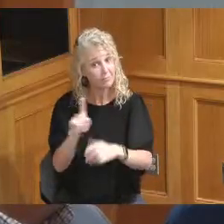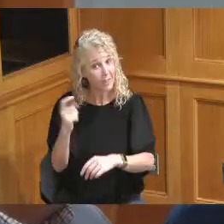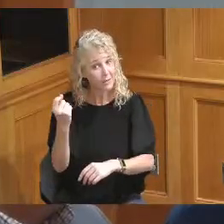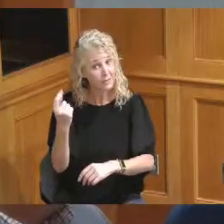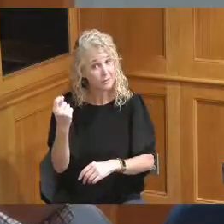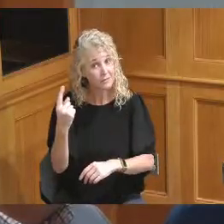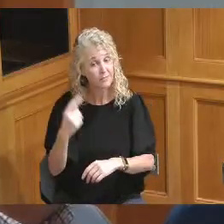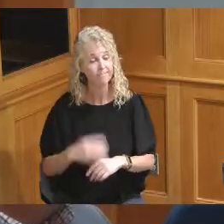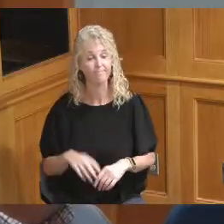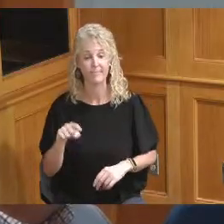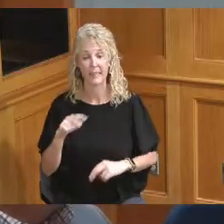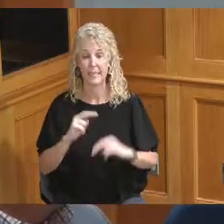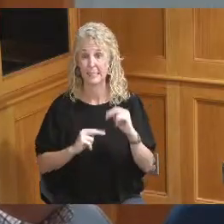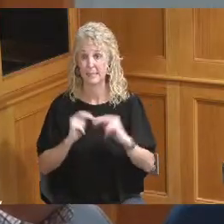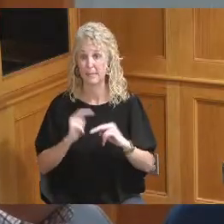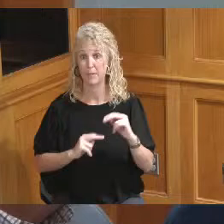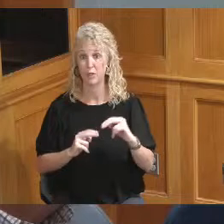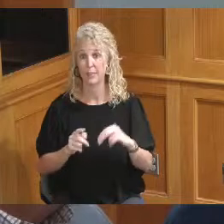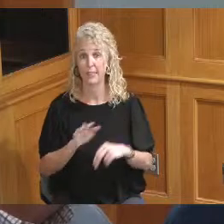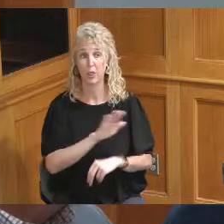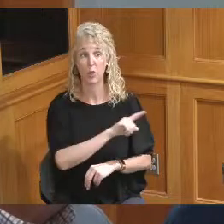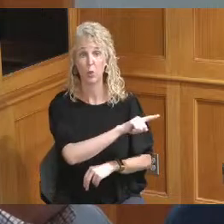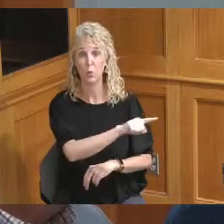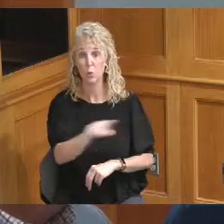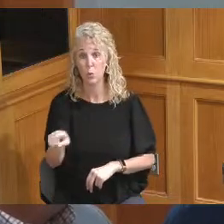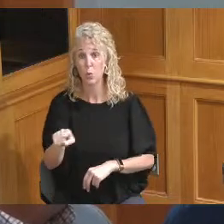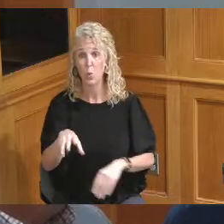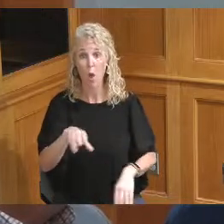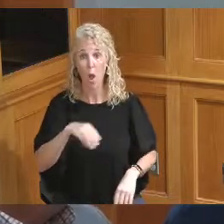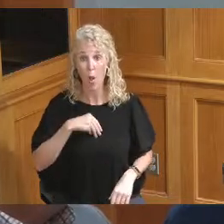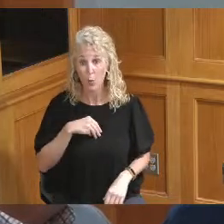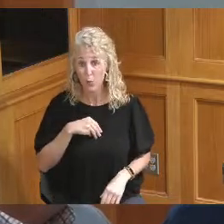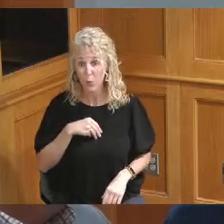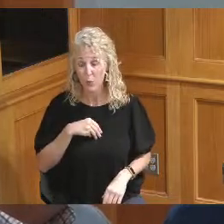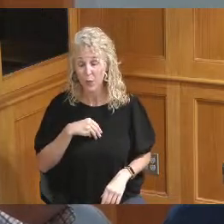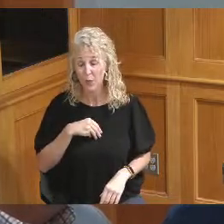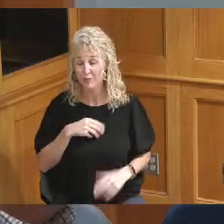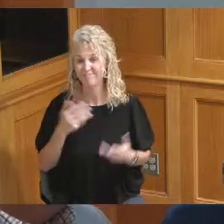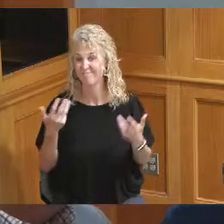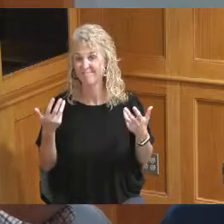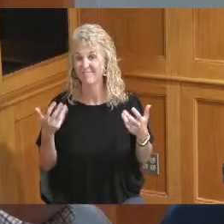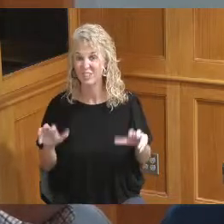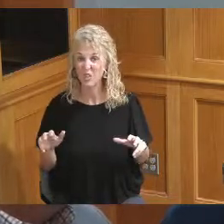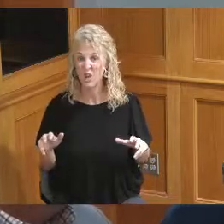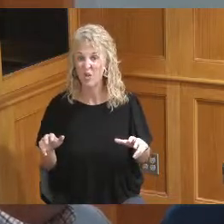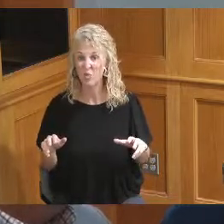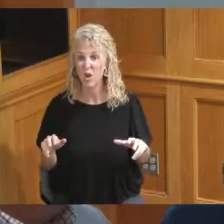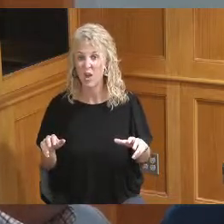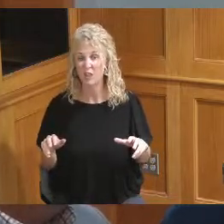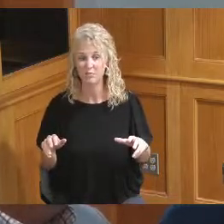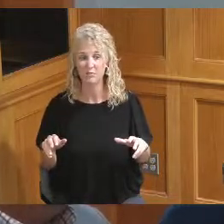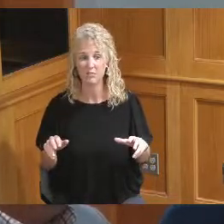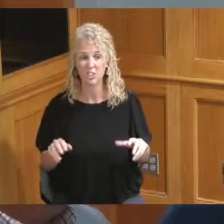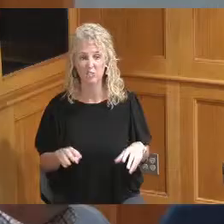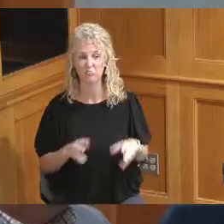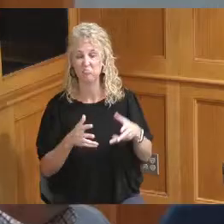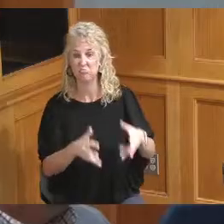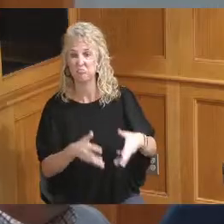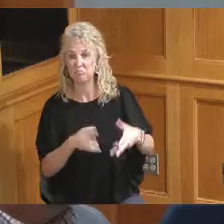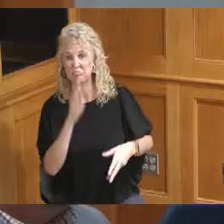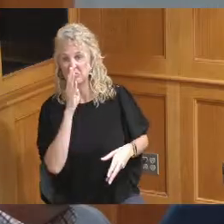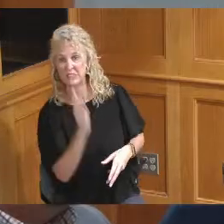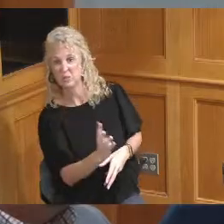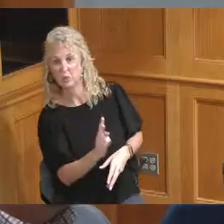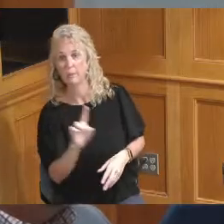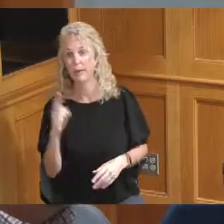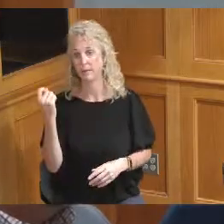know, this is a building that this county owns. And so you don't want to shortchange its investment. So that I think is important.